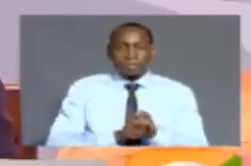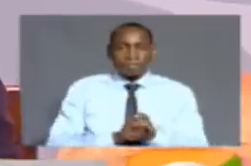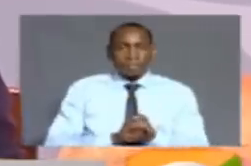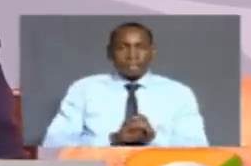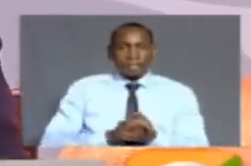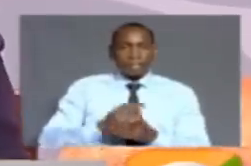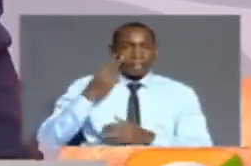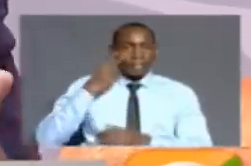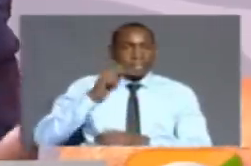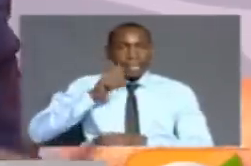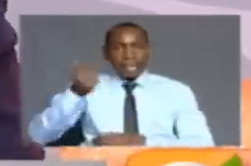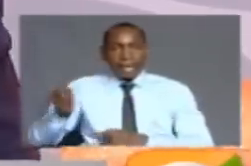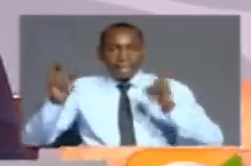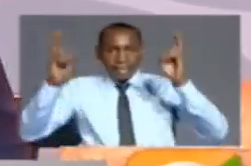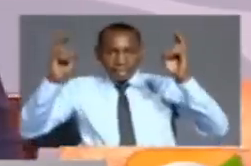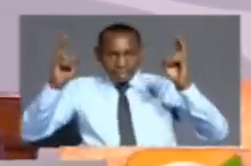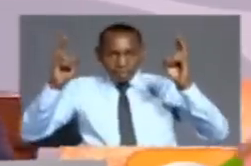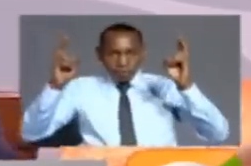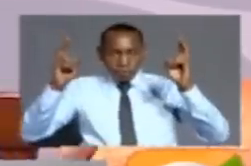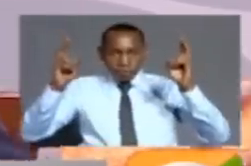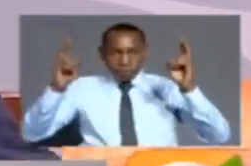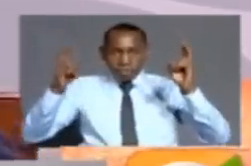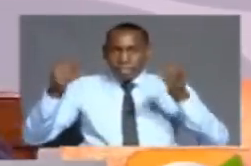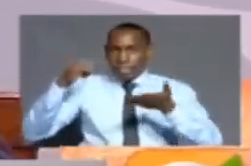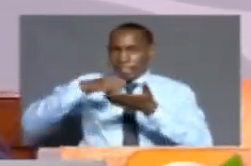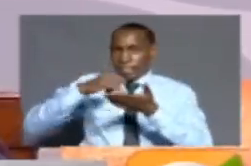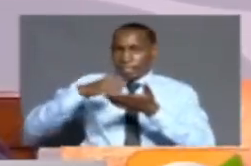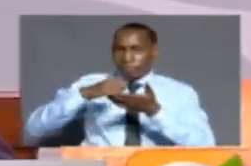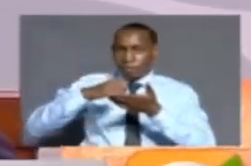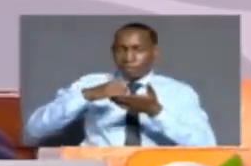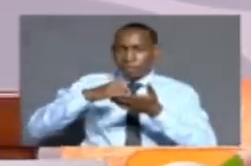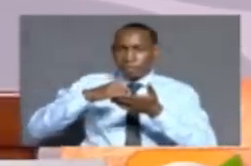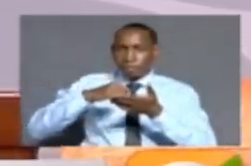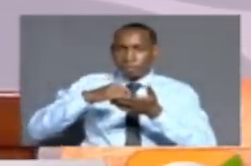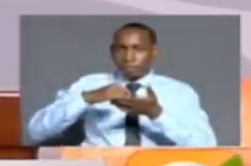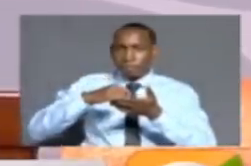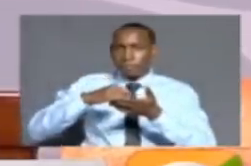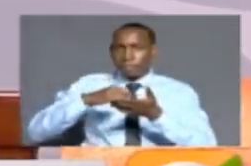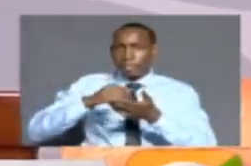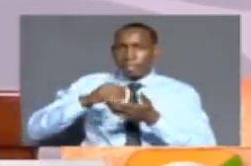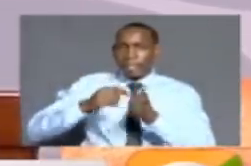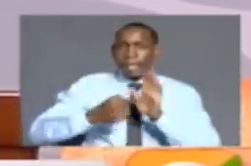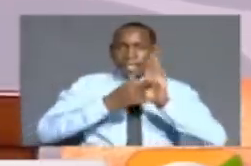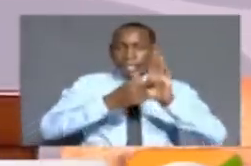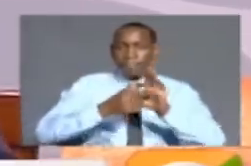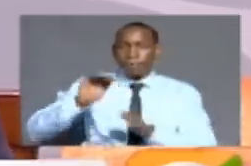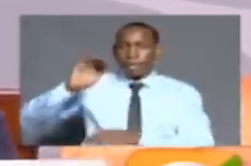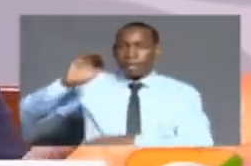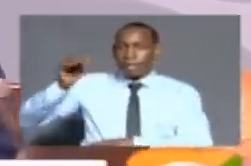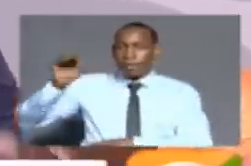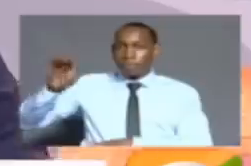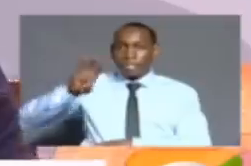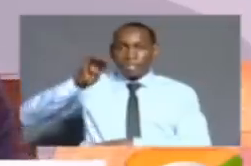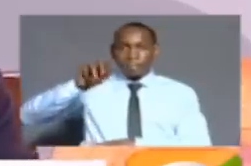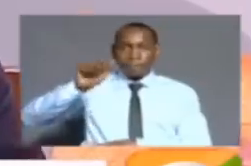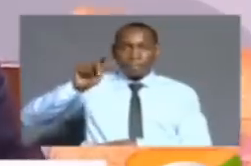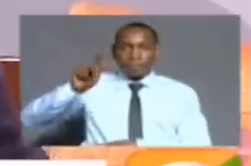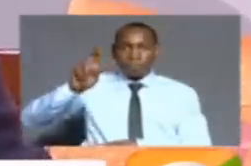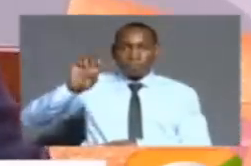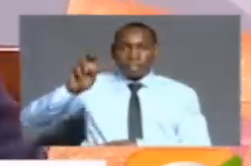matters. Let us go into petty things like impress. Okay. If you look at a county like, for instance, Makueni, as an